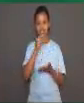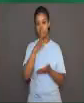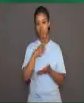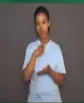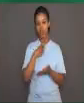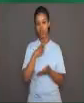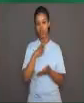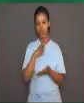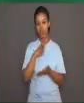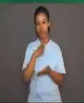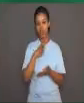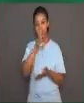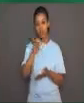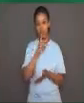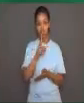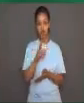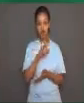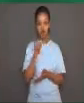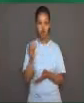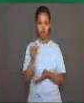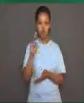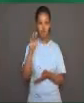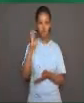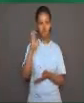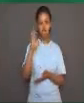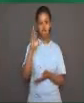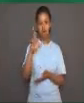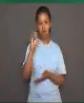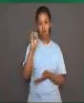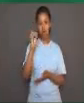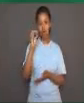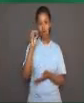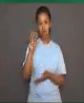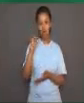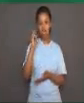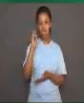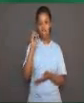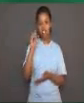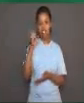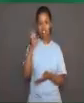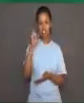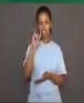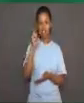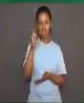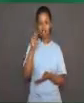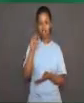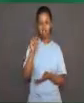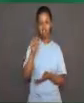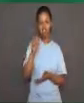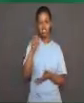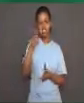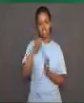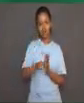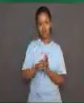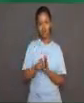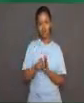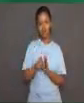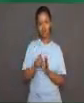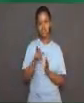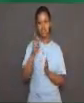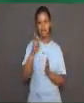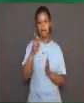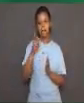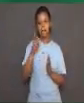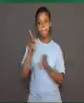Africa and the Melanesians from the South Pacific. The second